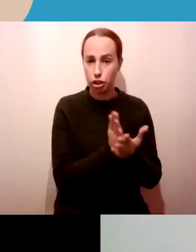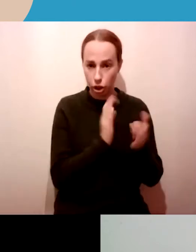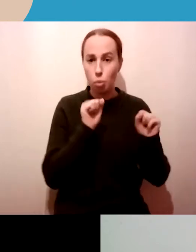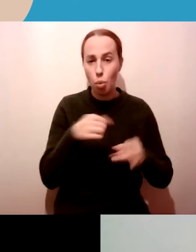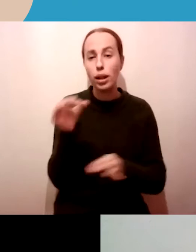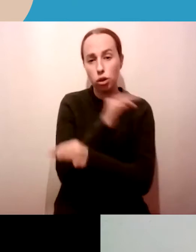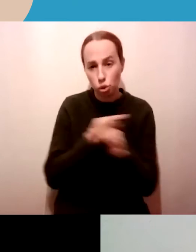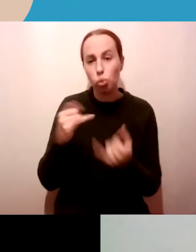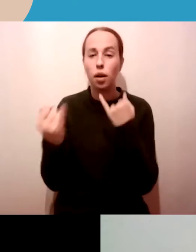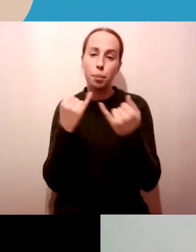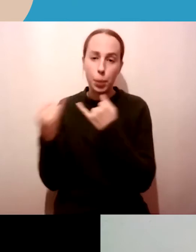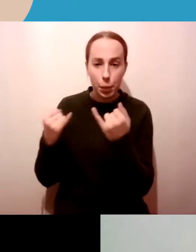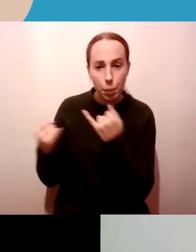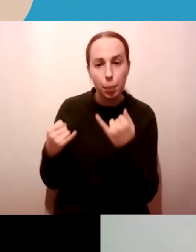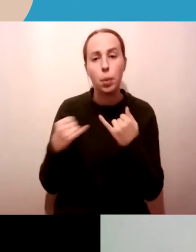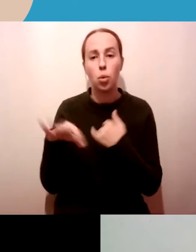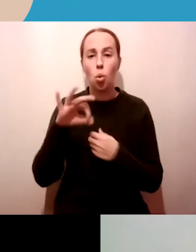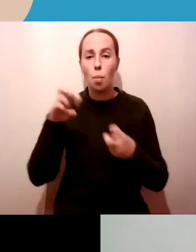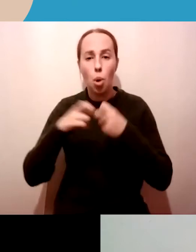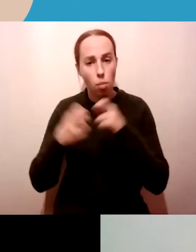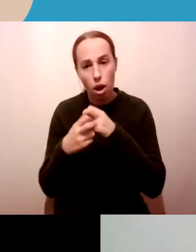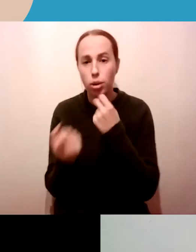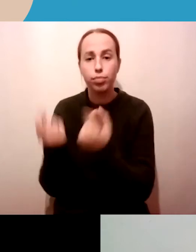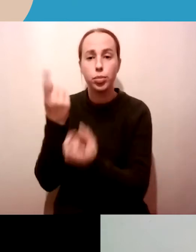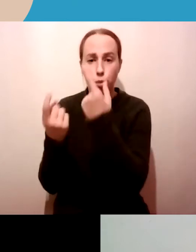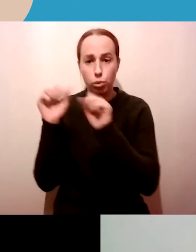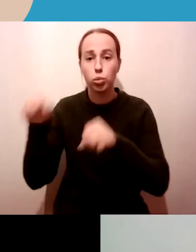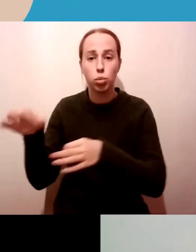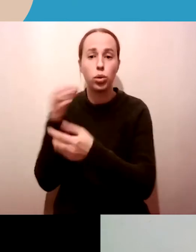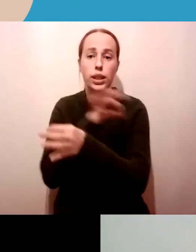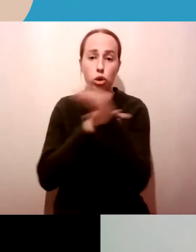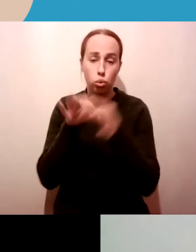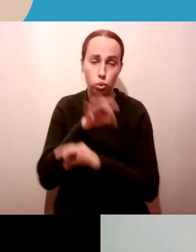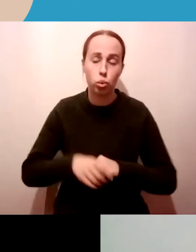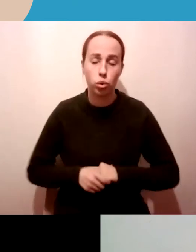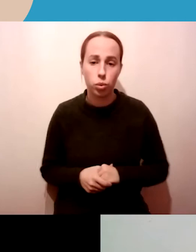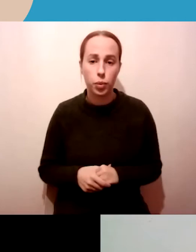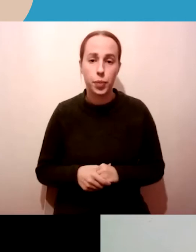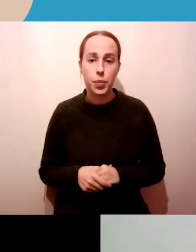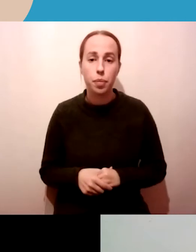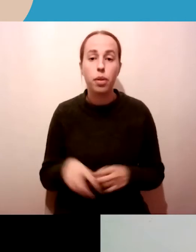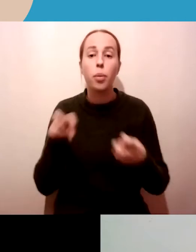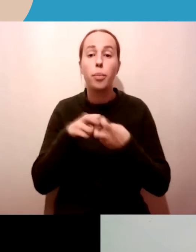have some space and to use the public space for discussions for raising the problem.